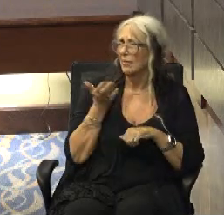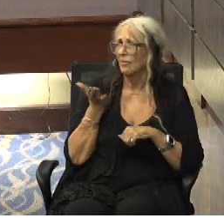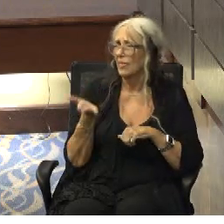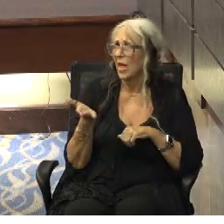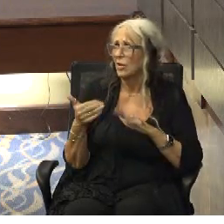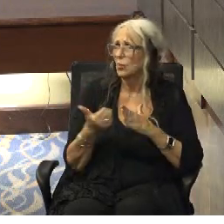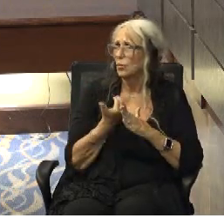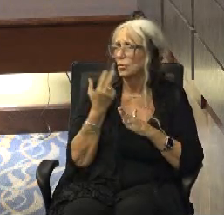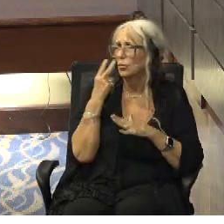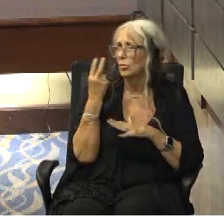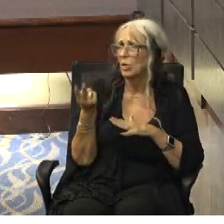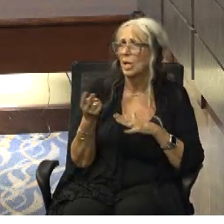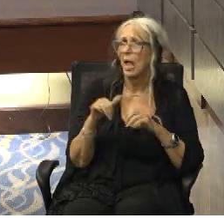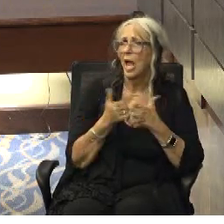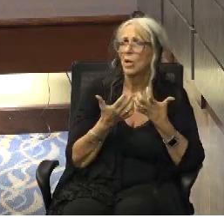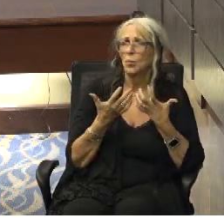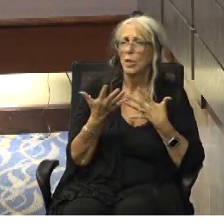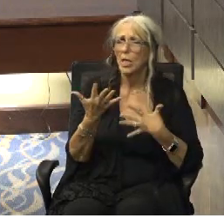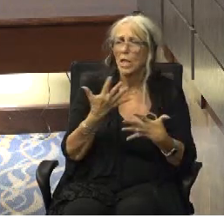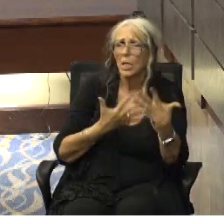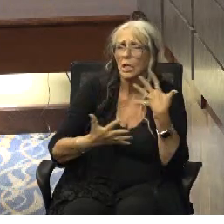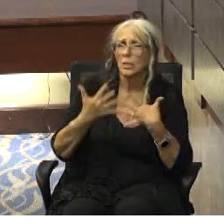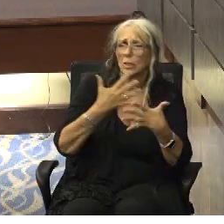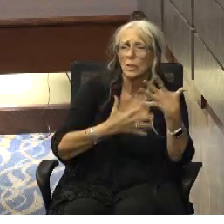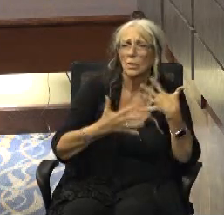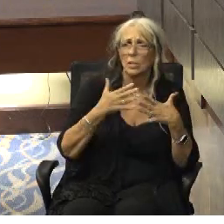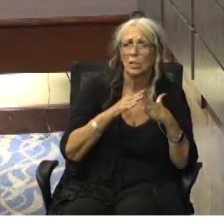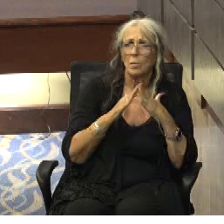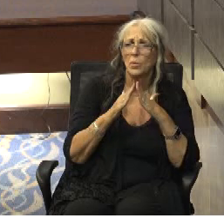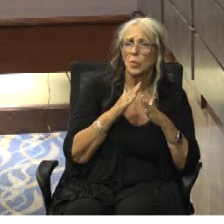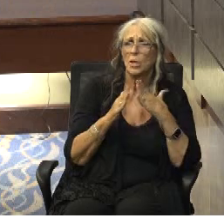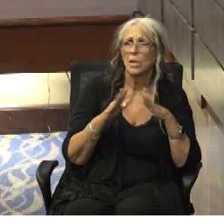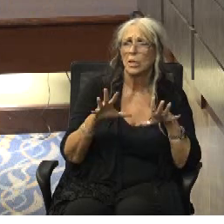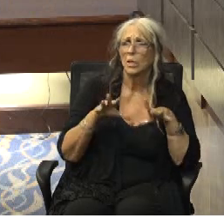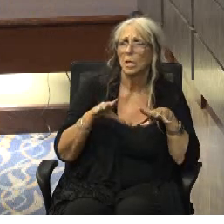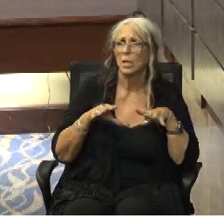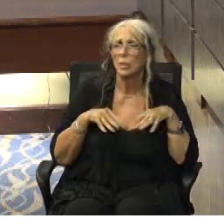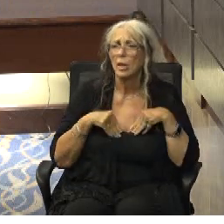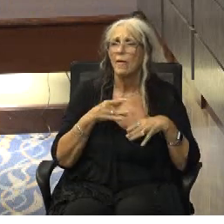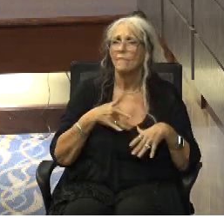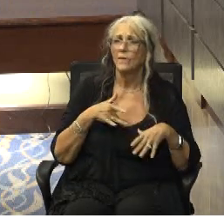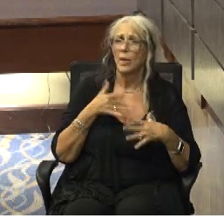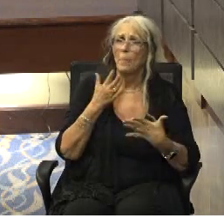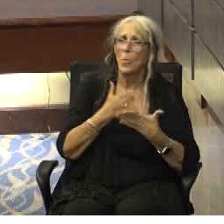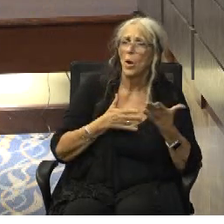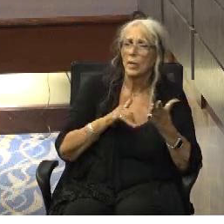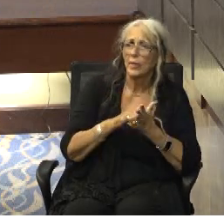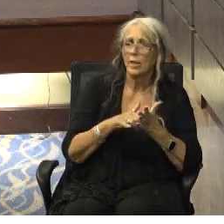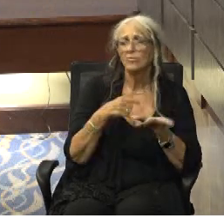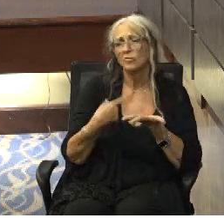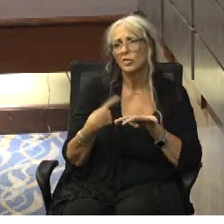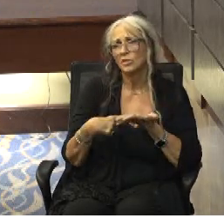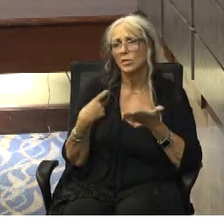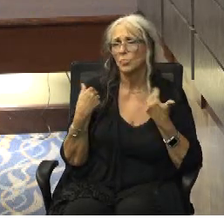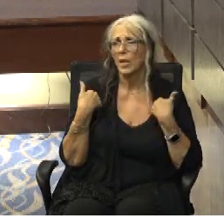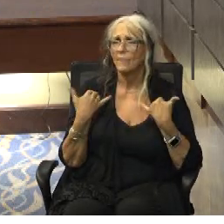we ensure and engage our community in this and have them feel like they're a part of it? And so that's some of the discussions that we're having right now is what does that phase look